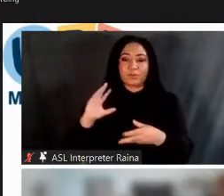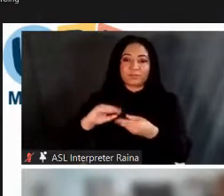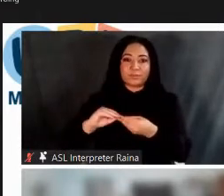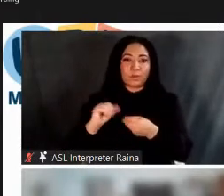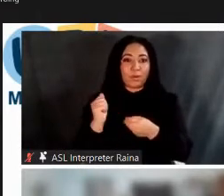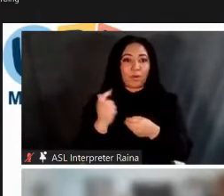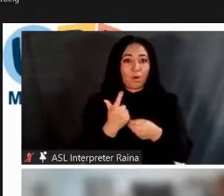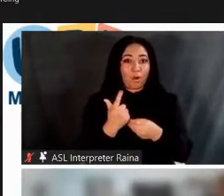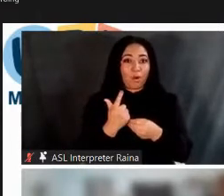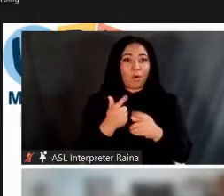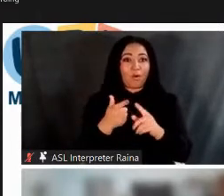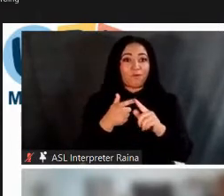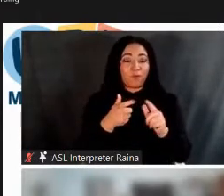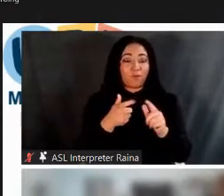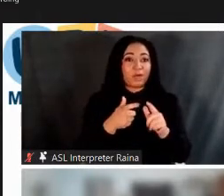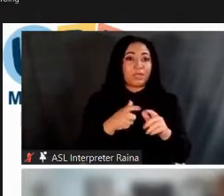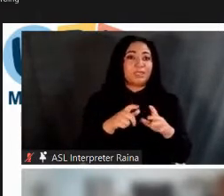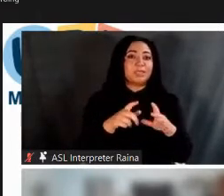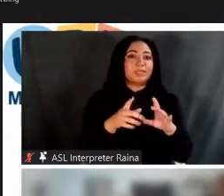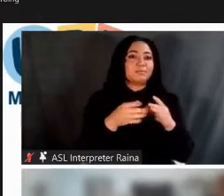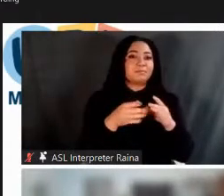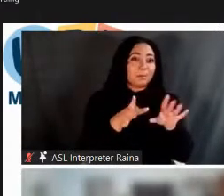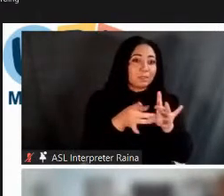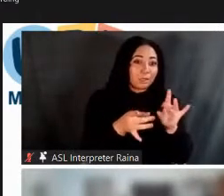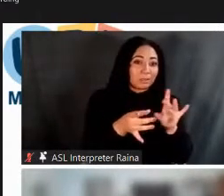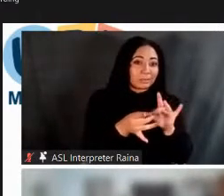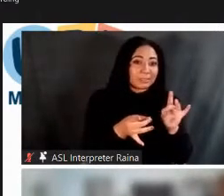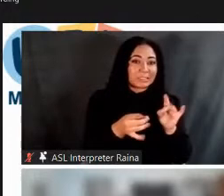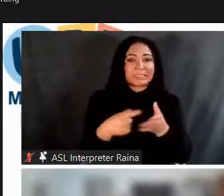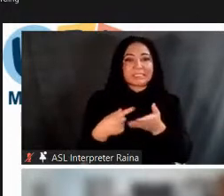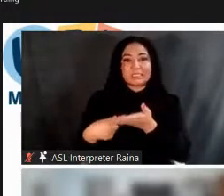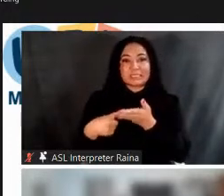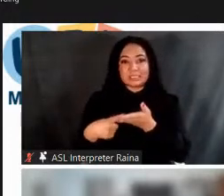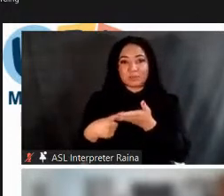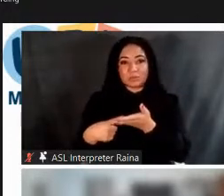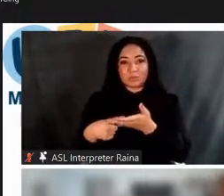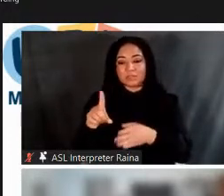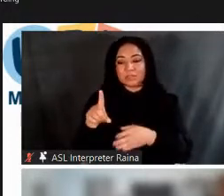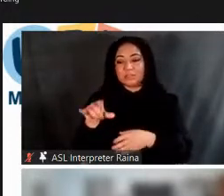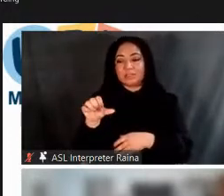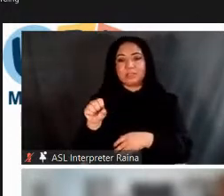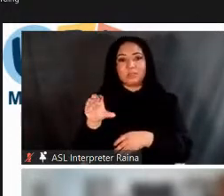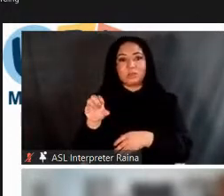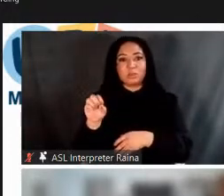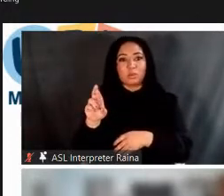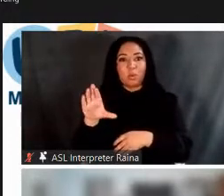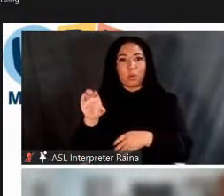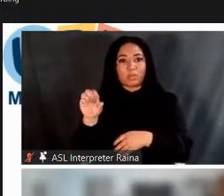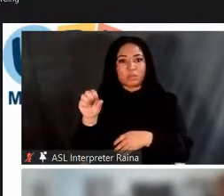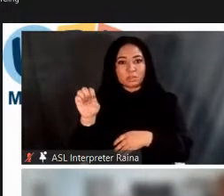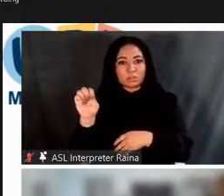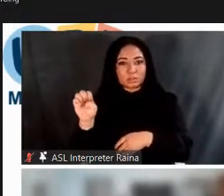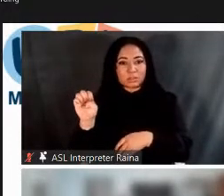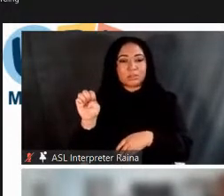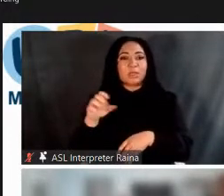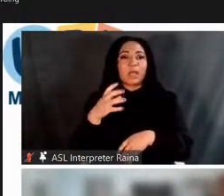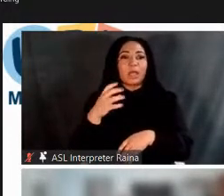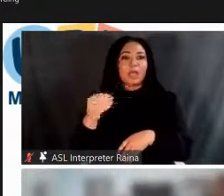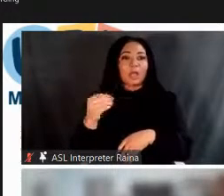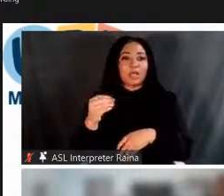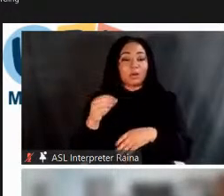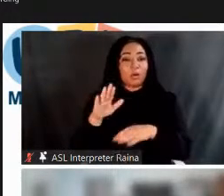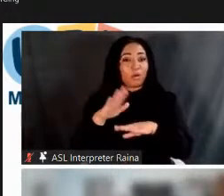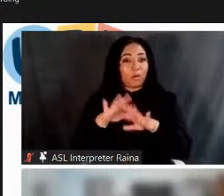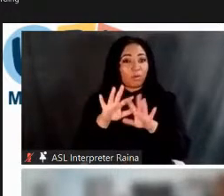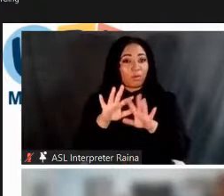Discourse, and the California Educators Together site. On Google Forms, the public can submit written public comments to the